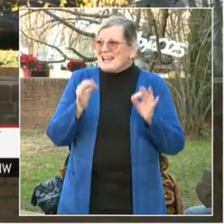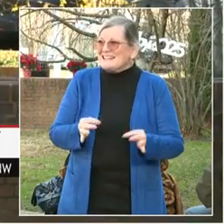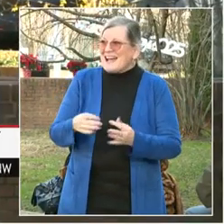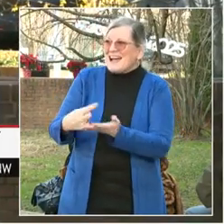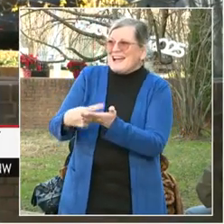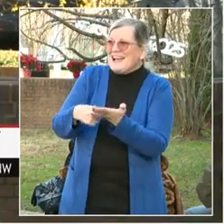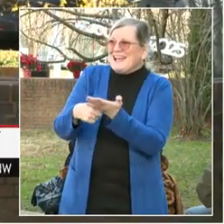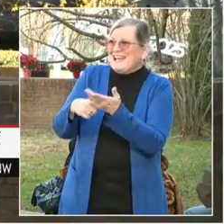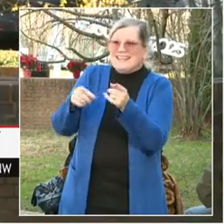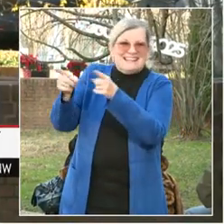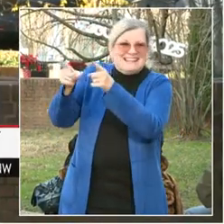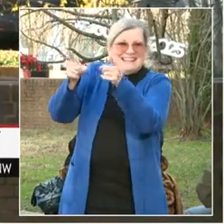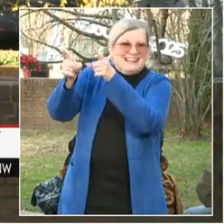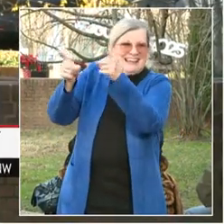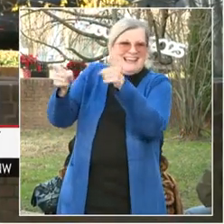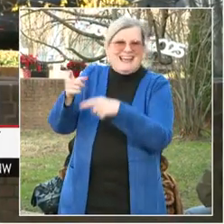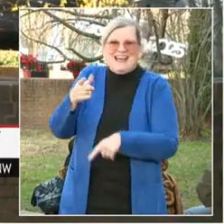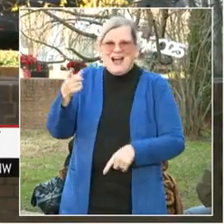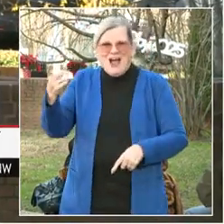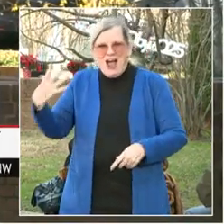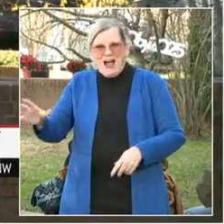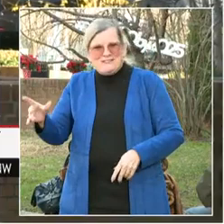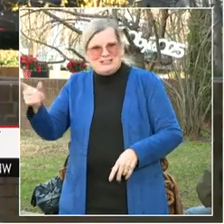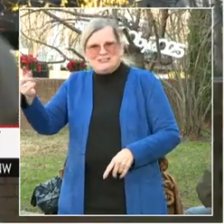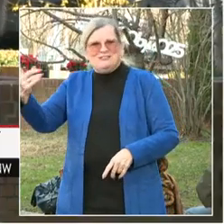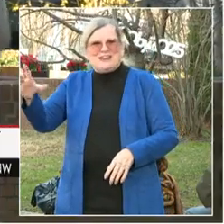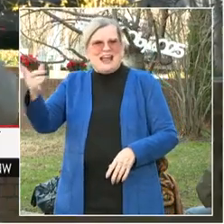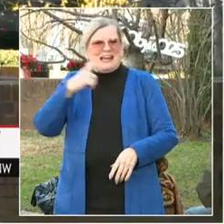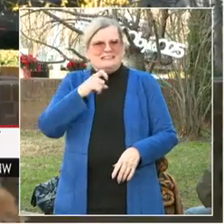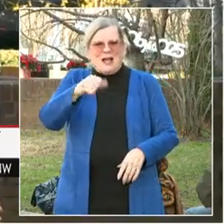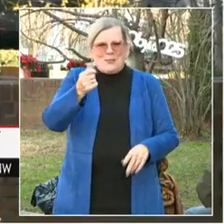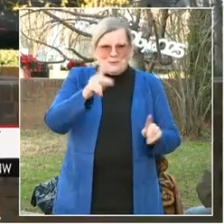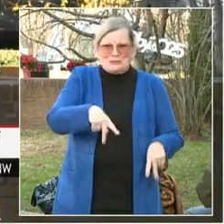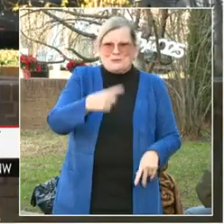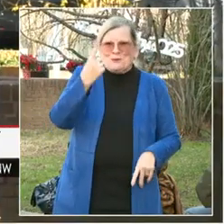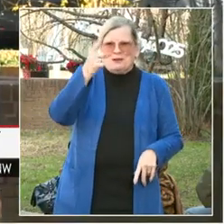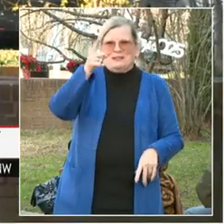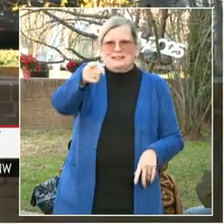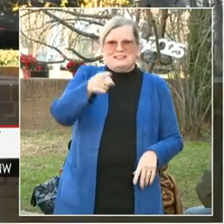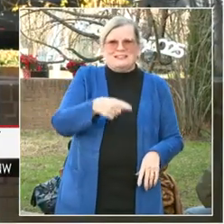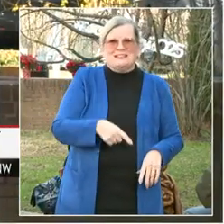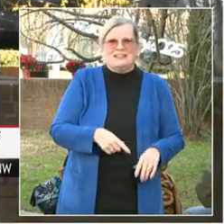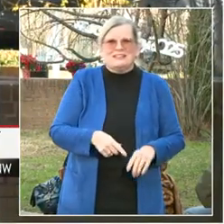And you asked already, and then you, ma'am. Okay, over here.